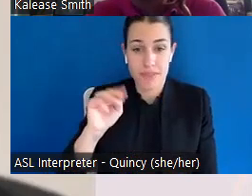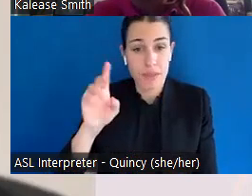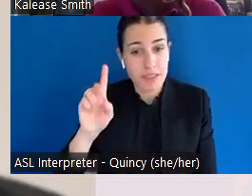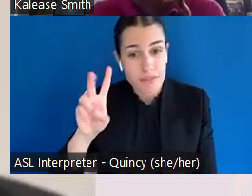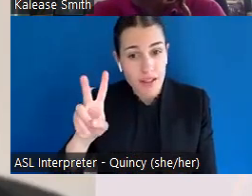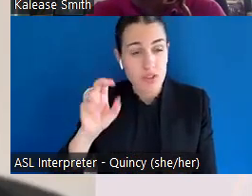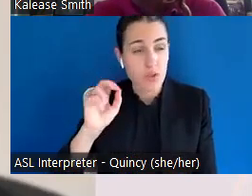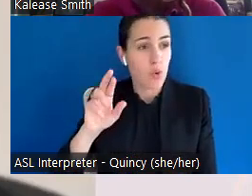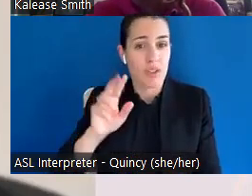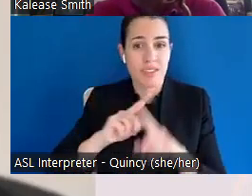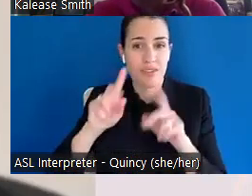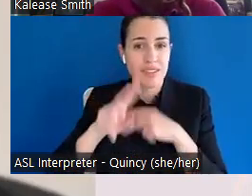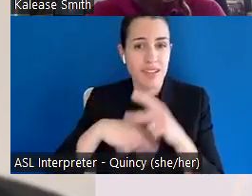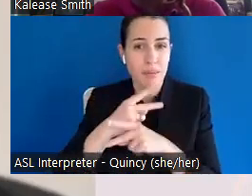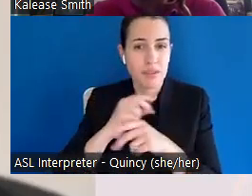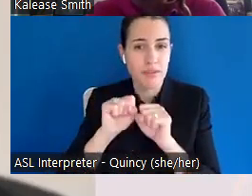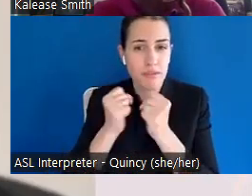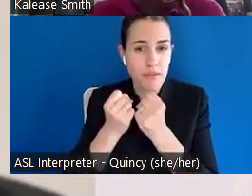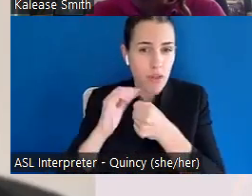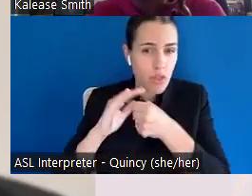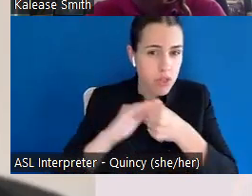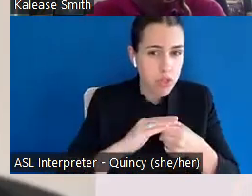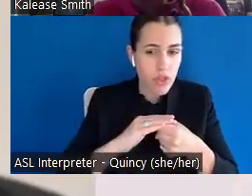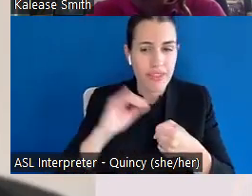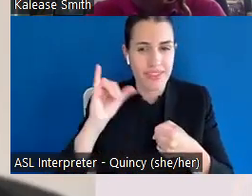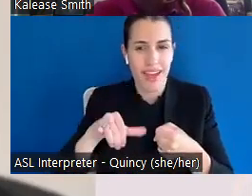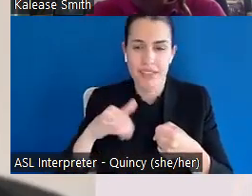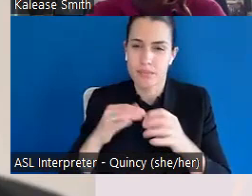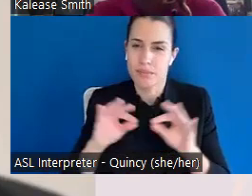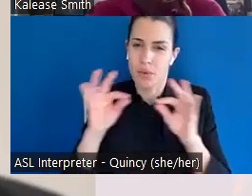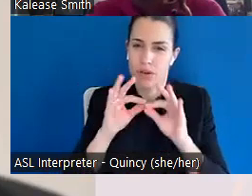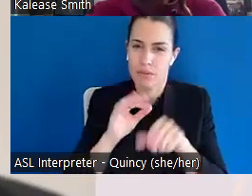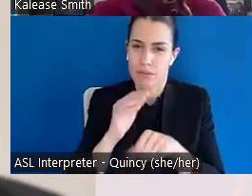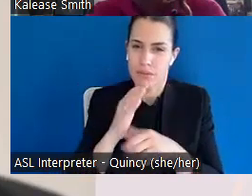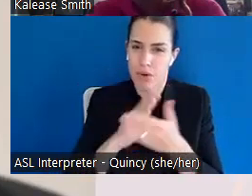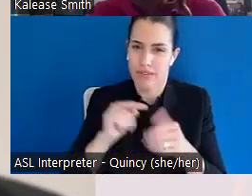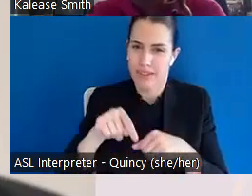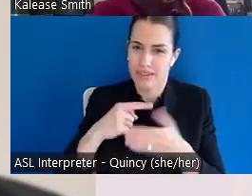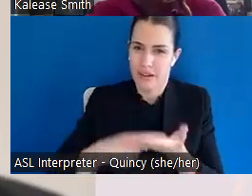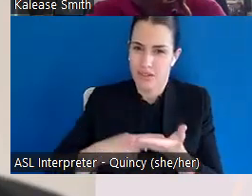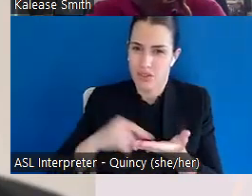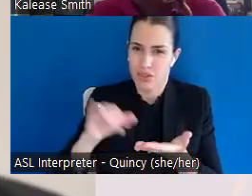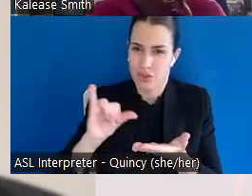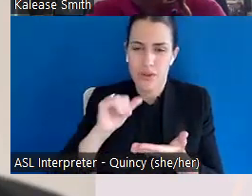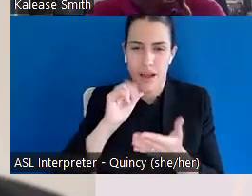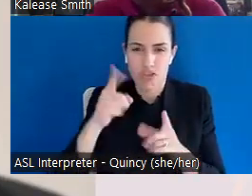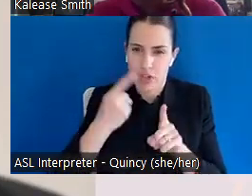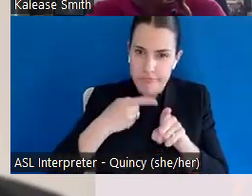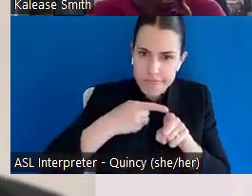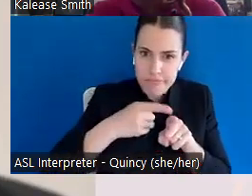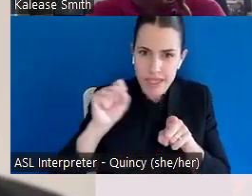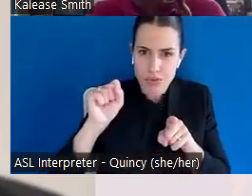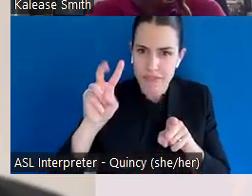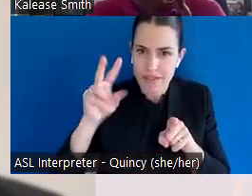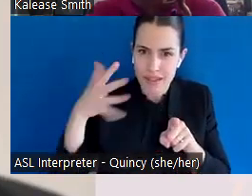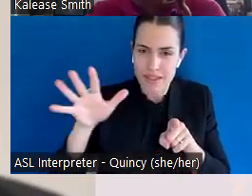types of societal forms of oppression, is still also very much a part of these conversations as well. And so not only do we have